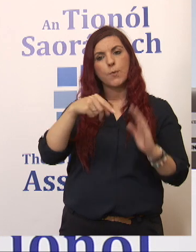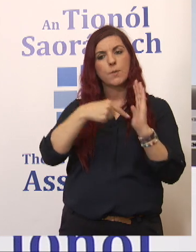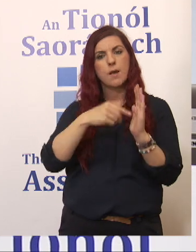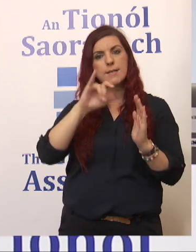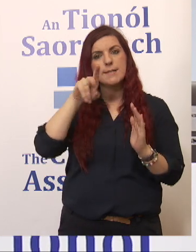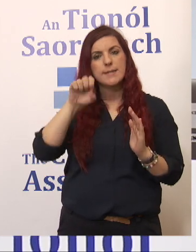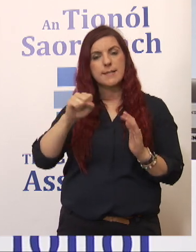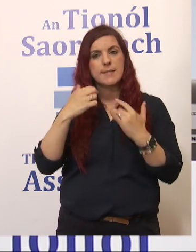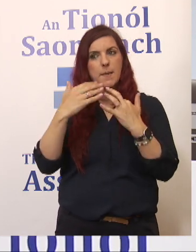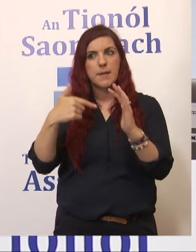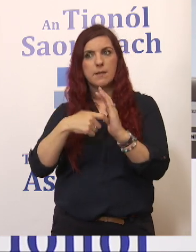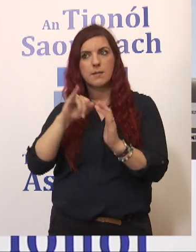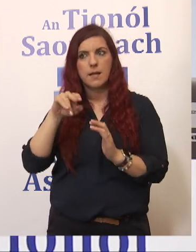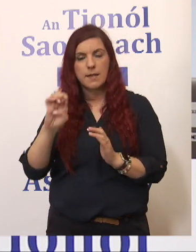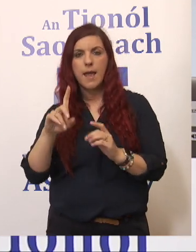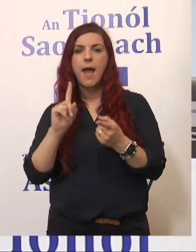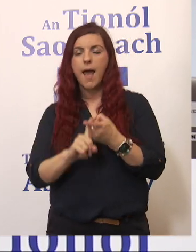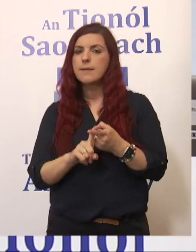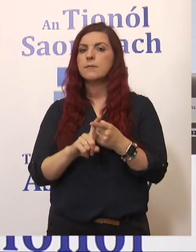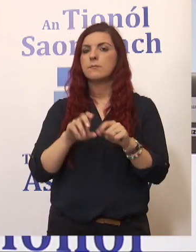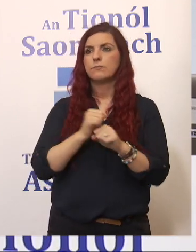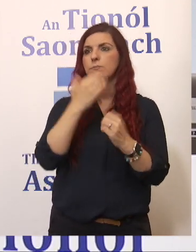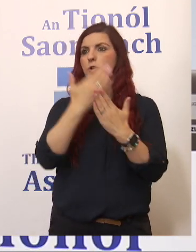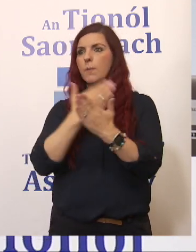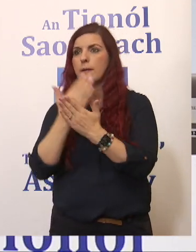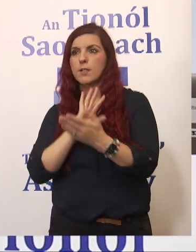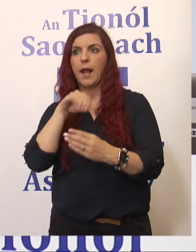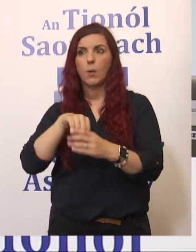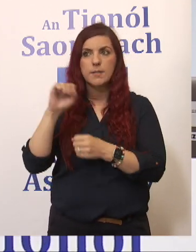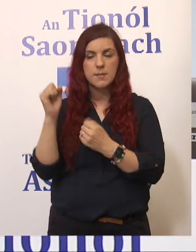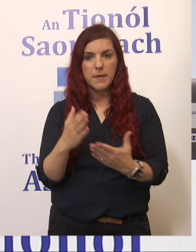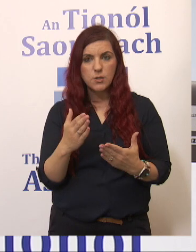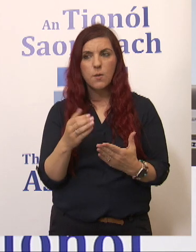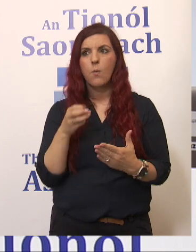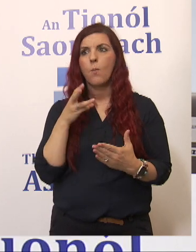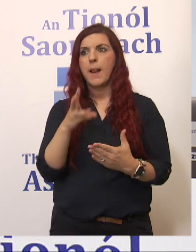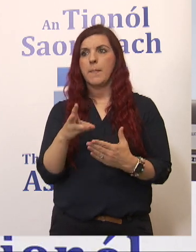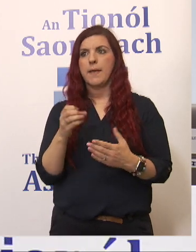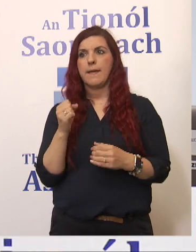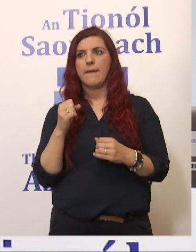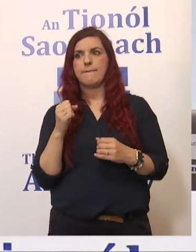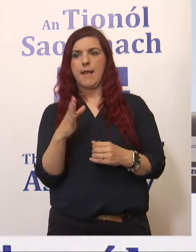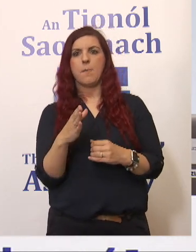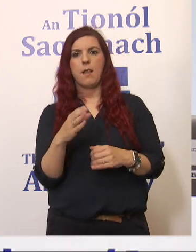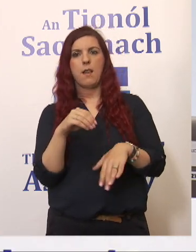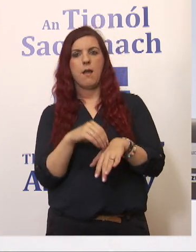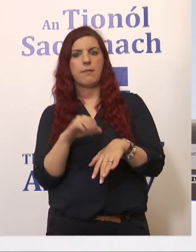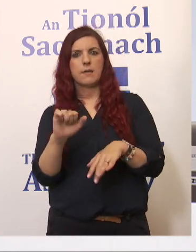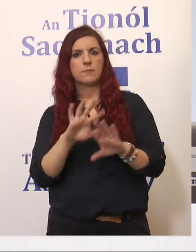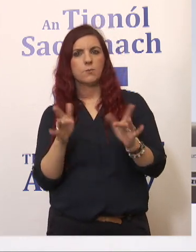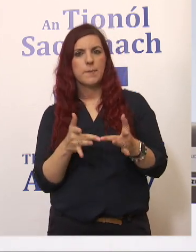www.citizensassembly.ie, and all documentation, including submissions, will be freely available on that